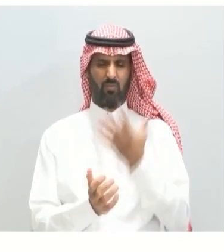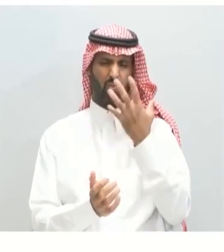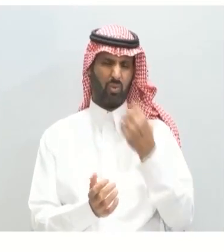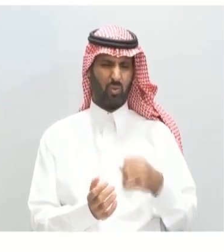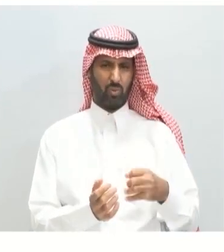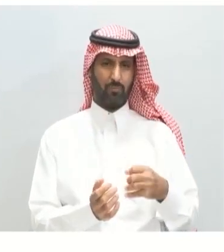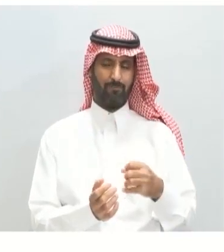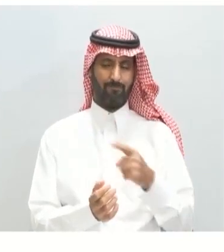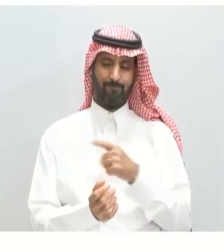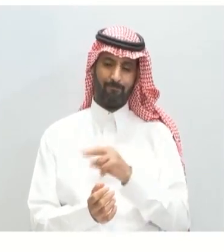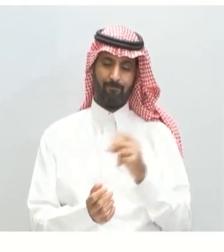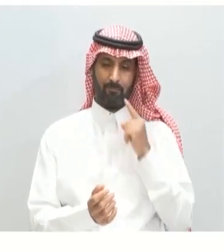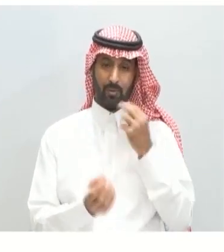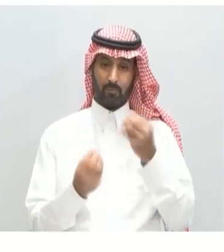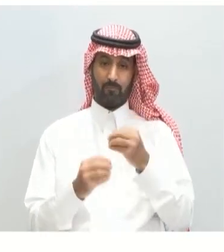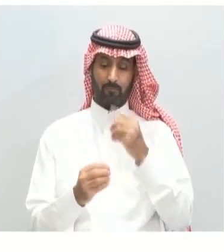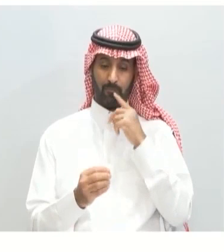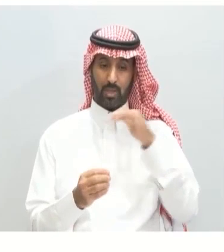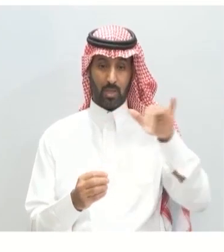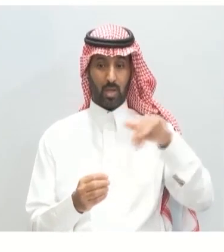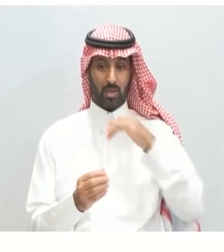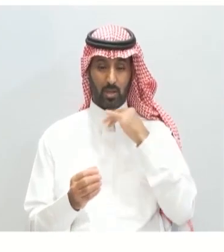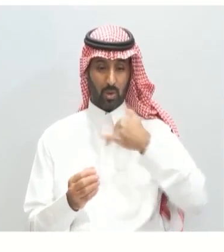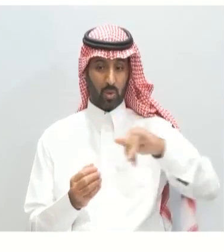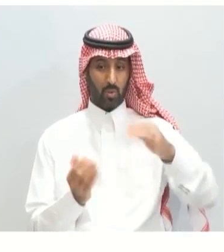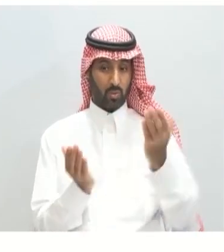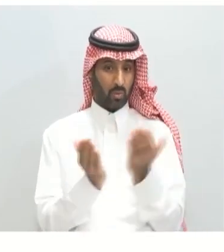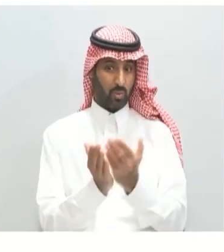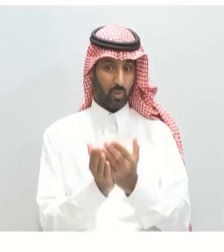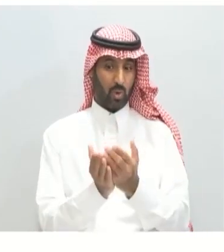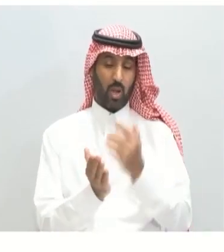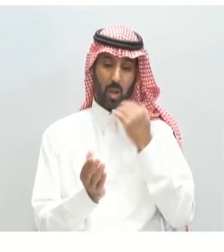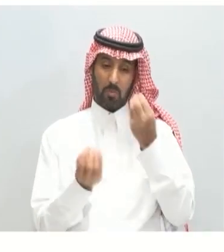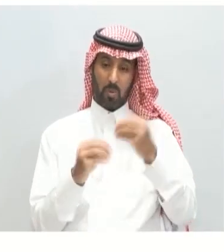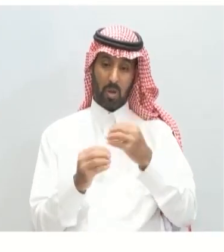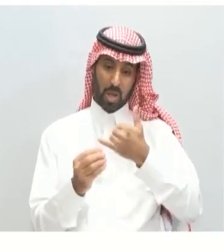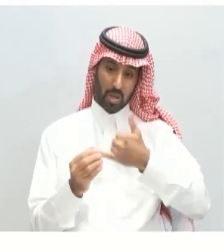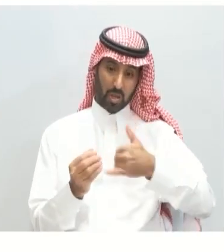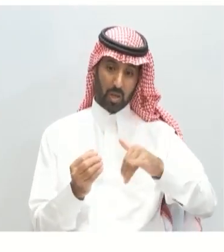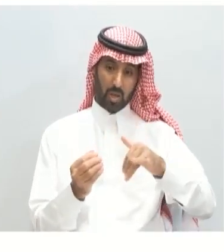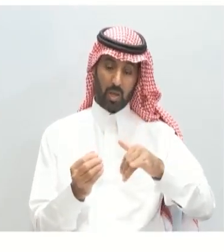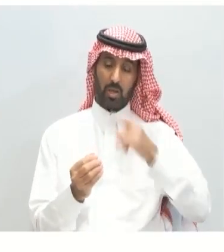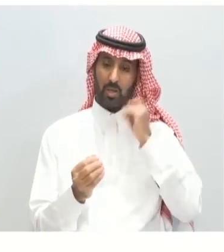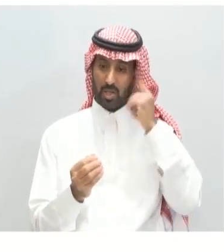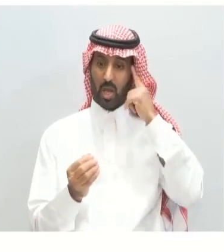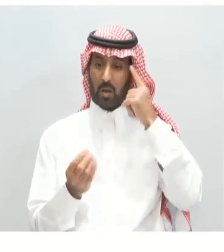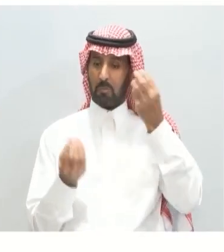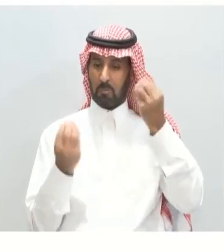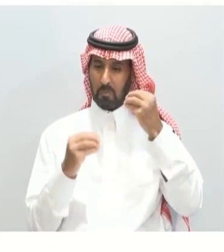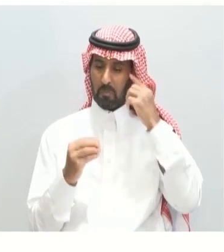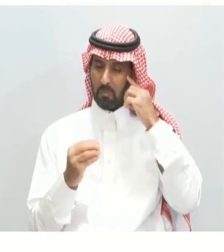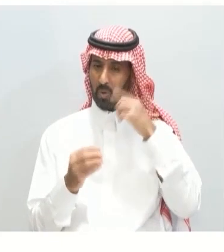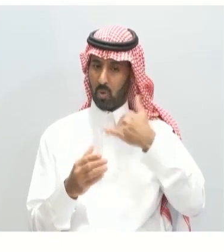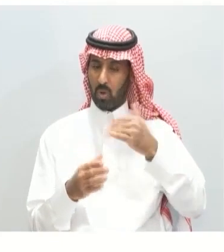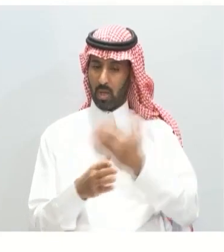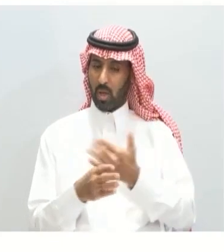for example. The more I go to school, number nine, the more I go to school, the smarter I get. Of course, this